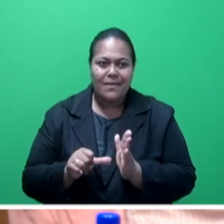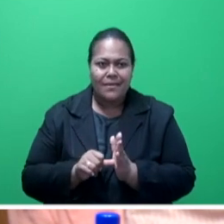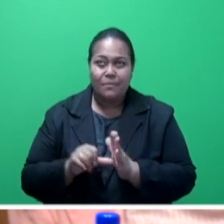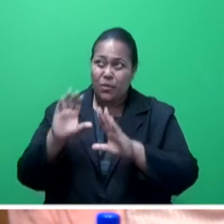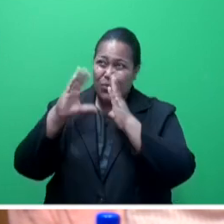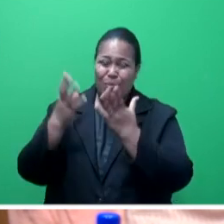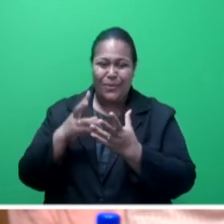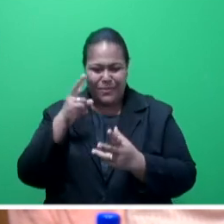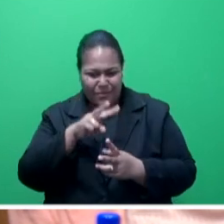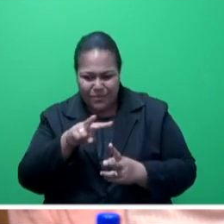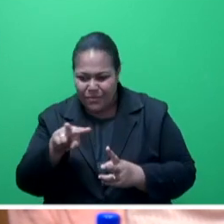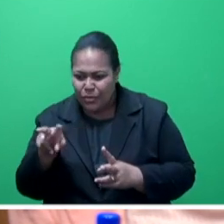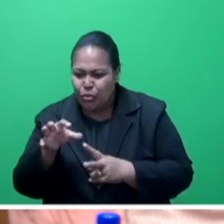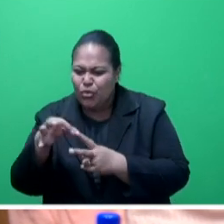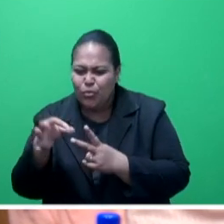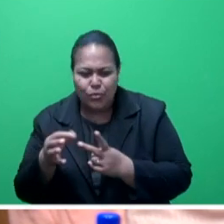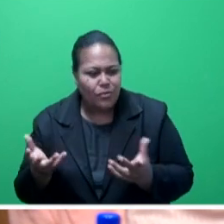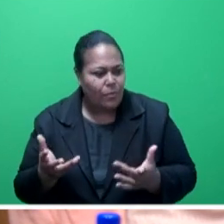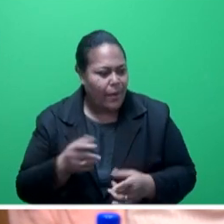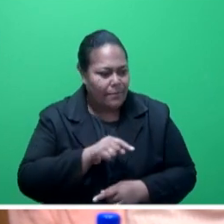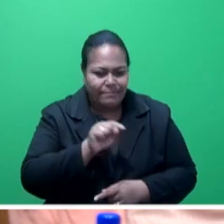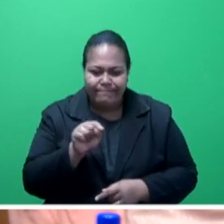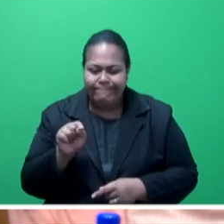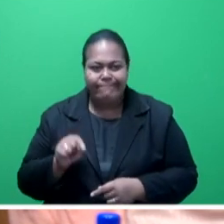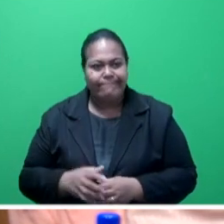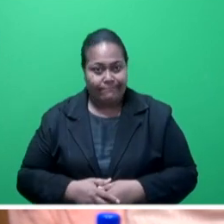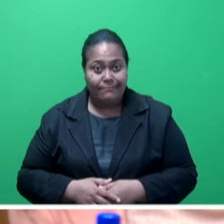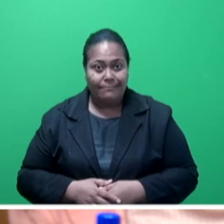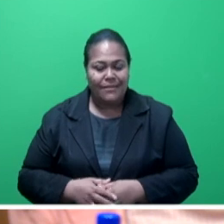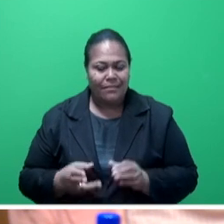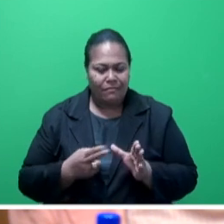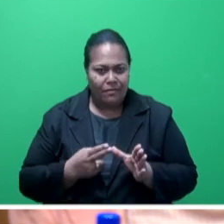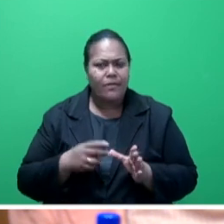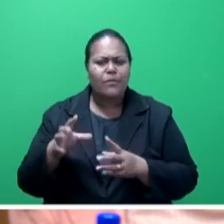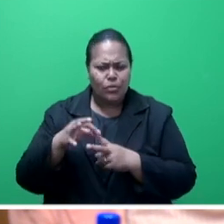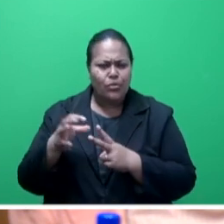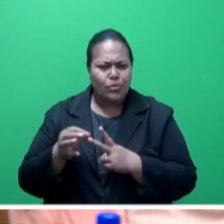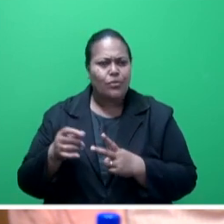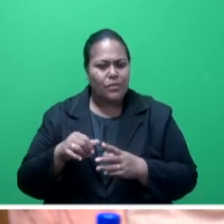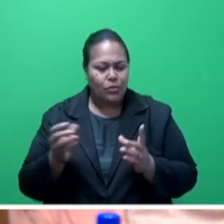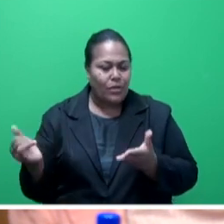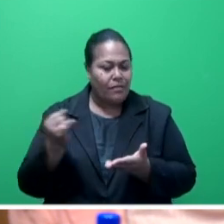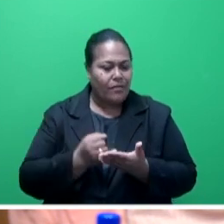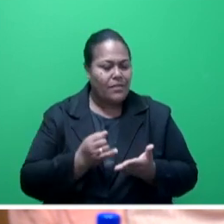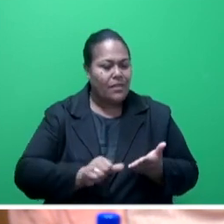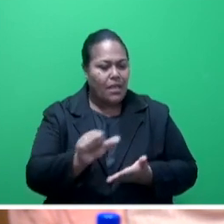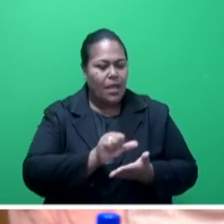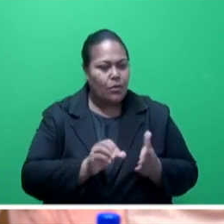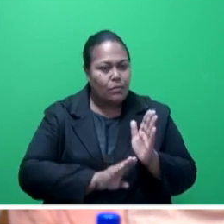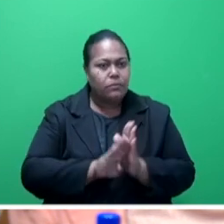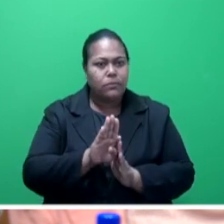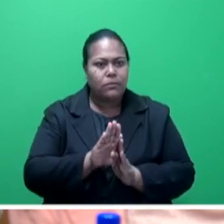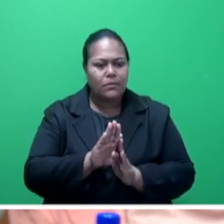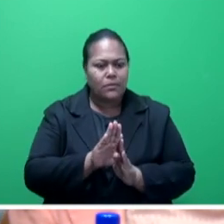to invest. And the third hallmark of this budget is that it chooses to invest in areas that will lead to growth and returns